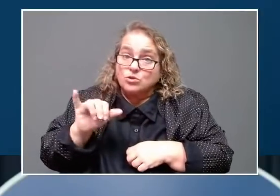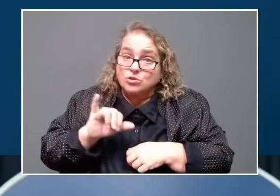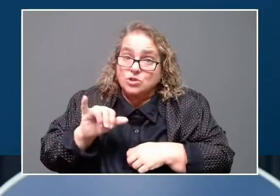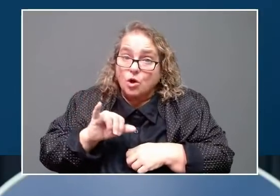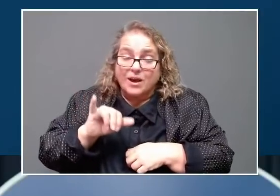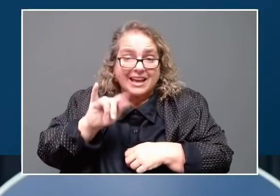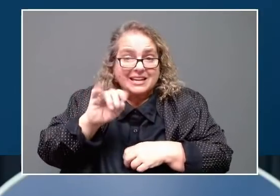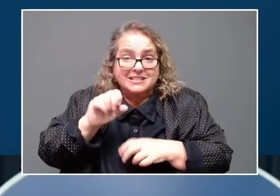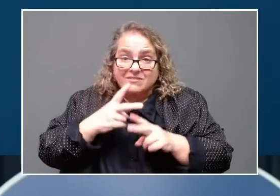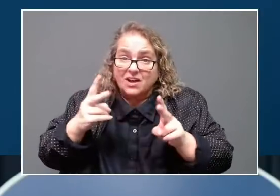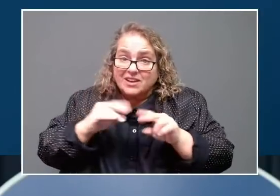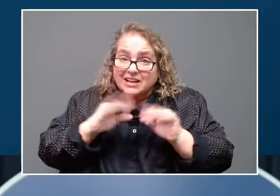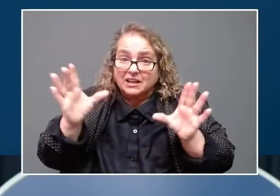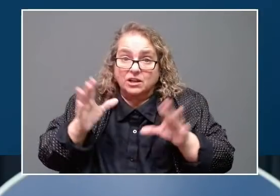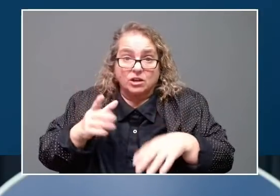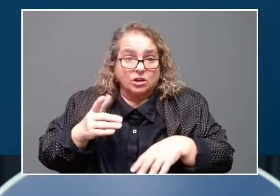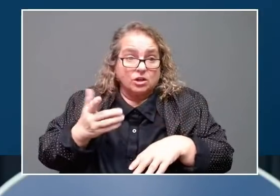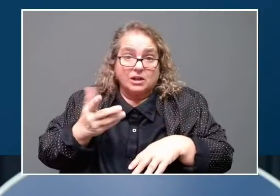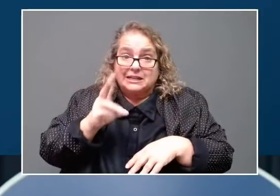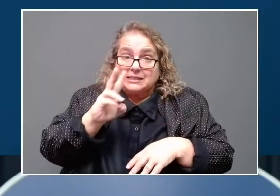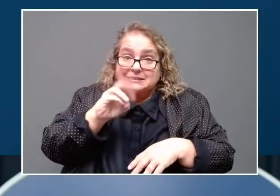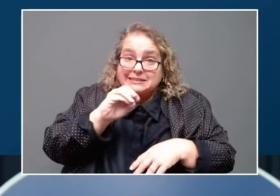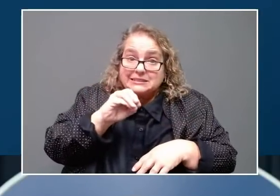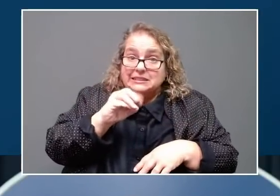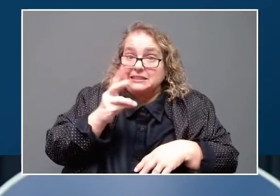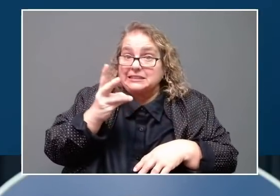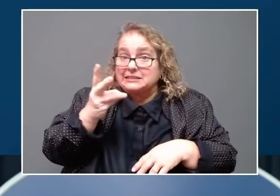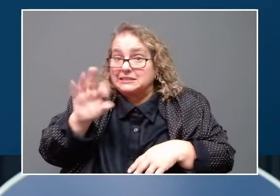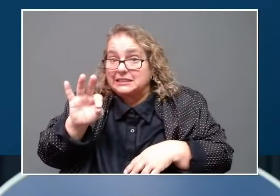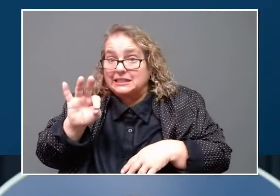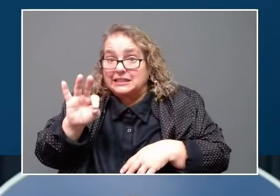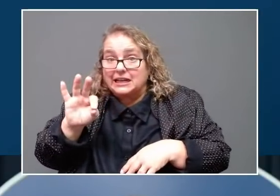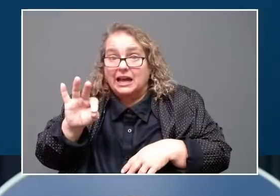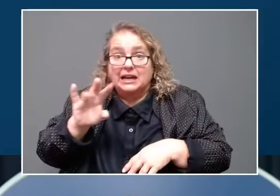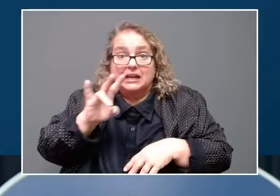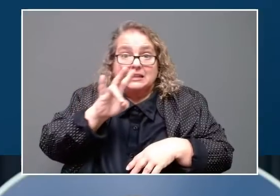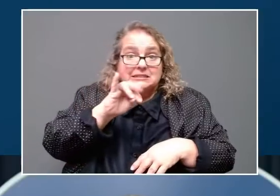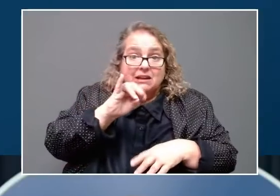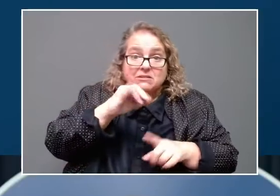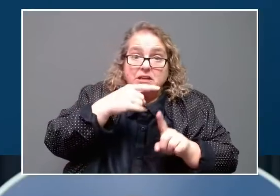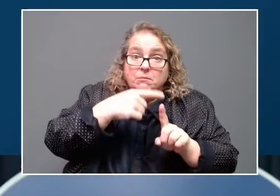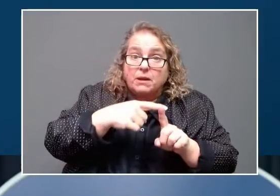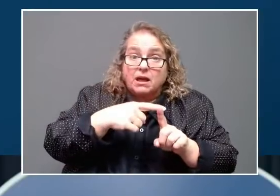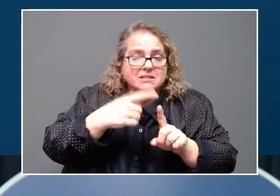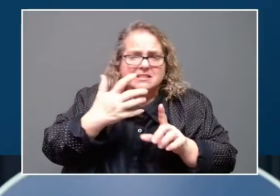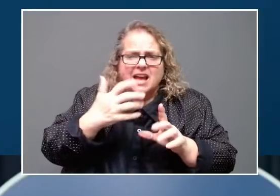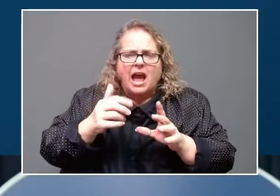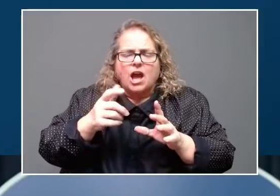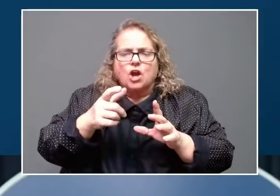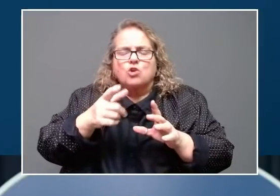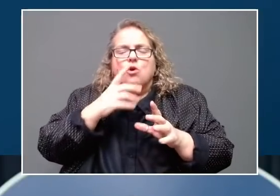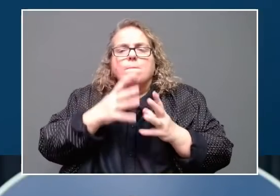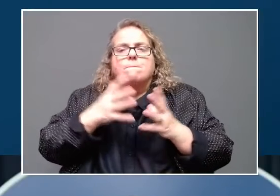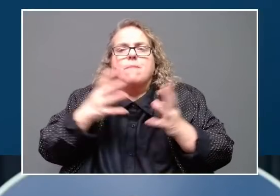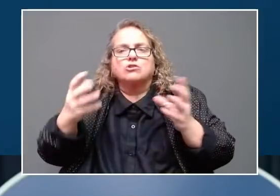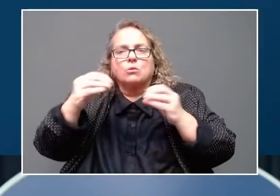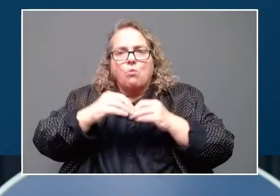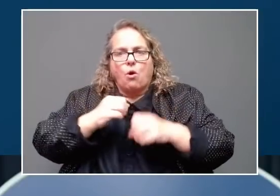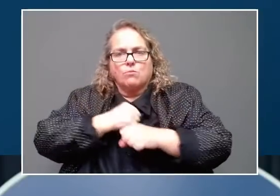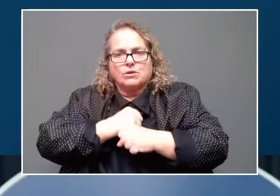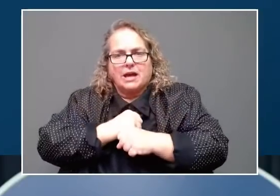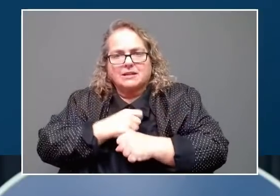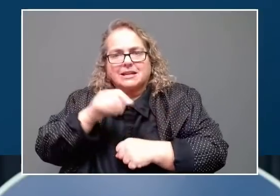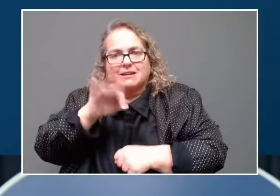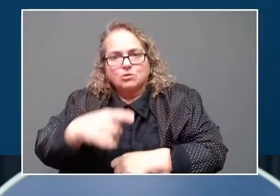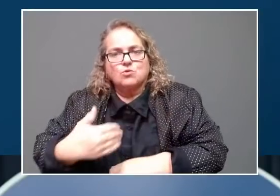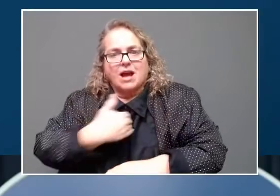to 69 or 70 plus, how much more protected that you are if you get vaccinated, given